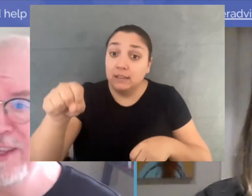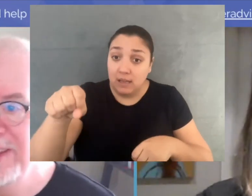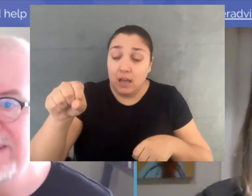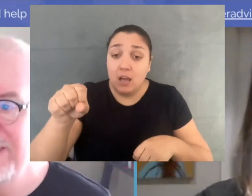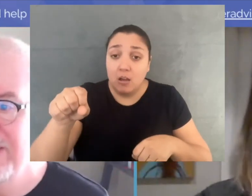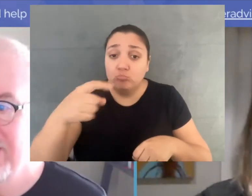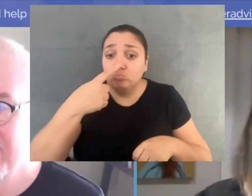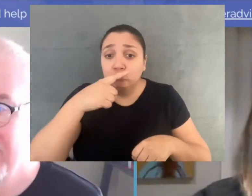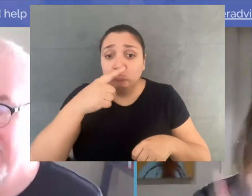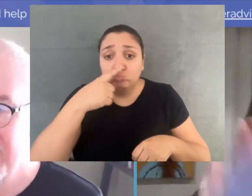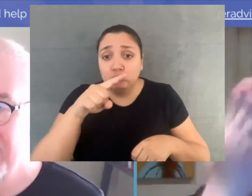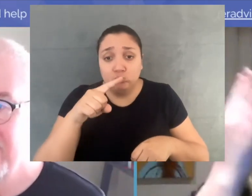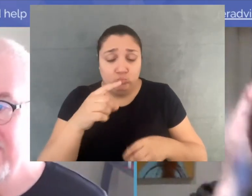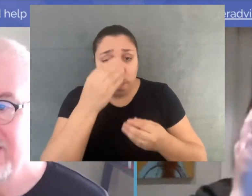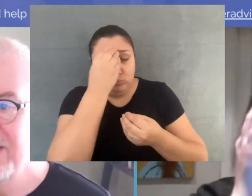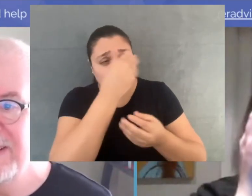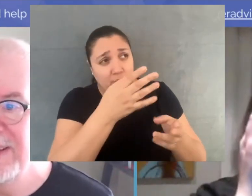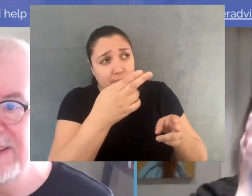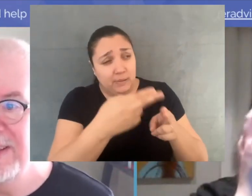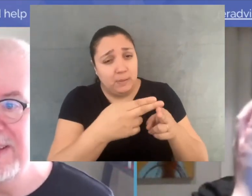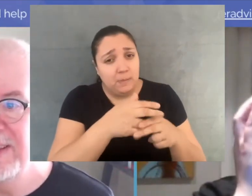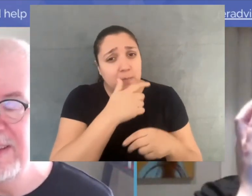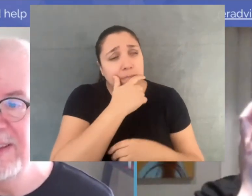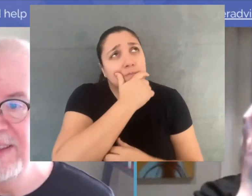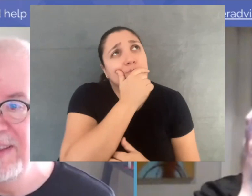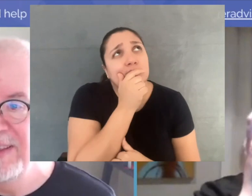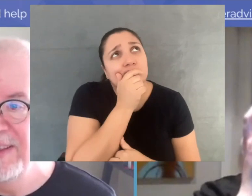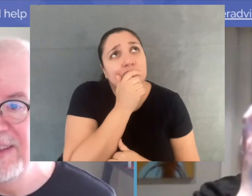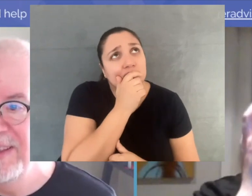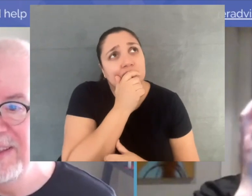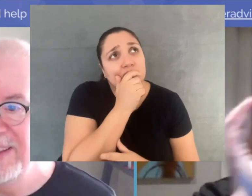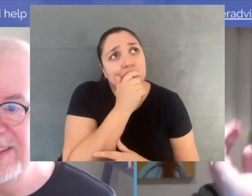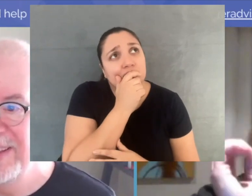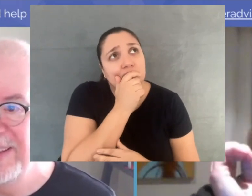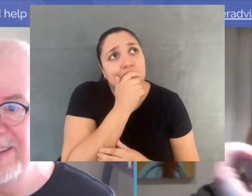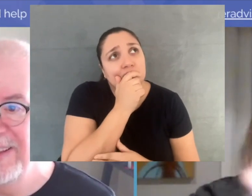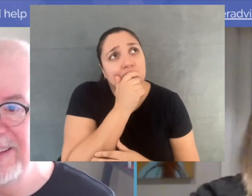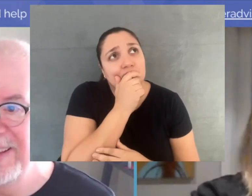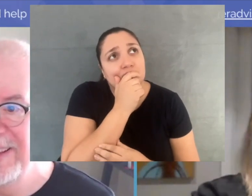standard? Yeah, no, I can actually do that. I can name.